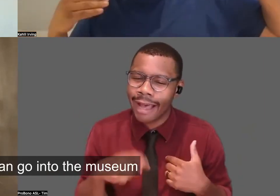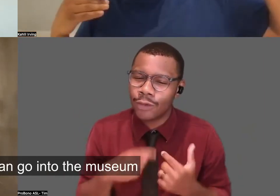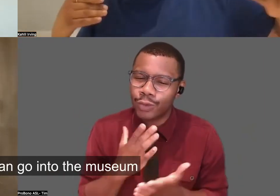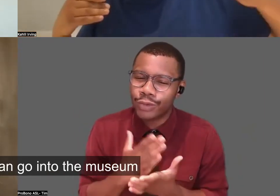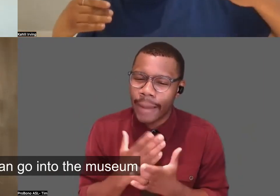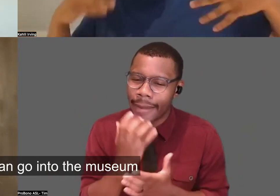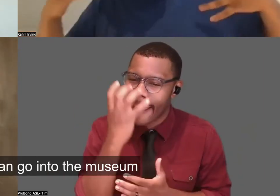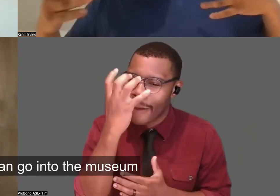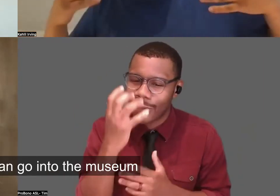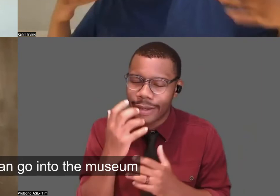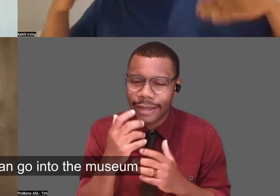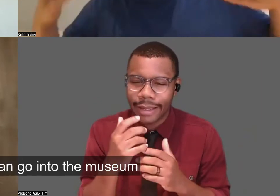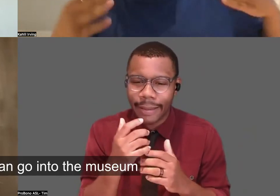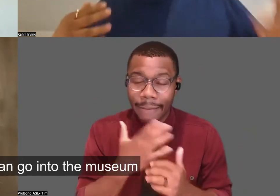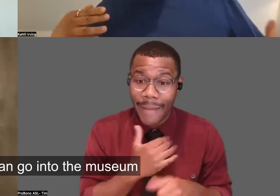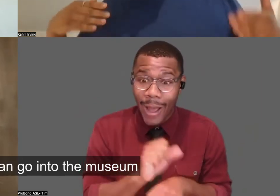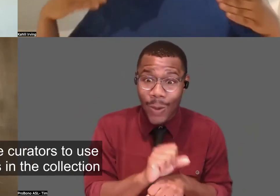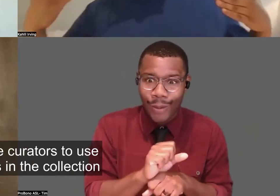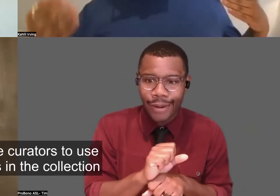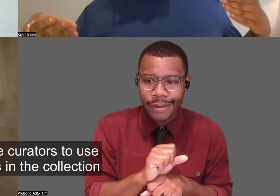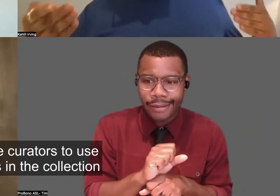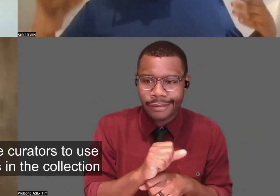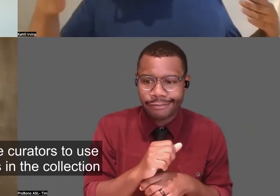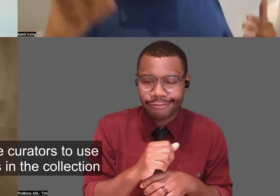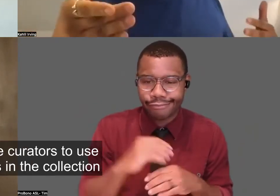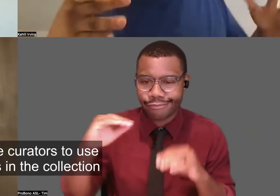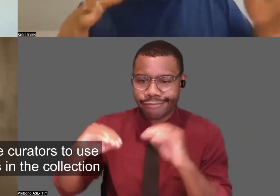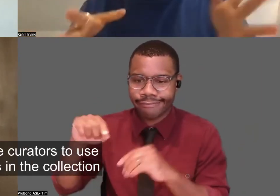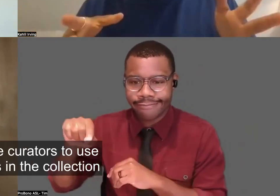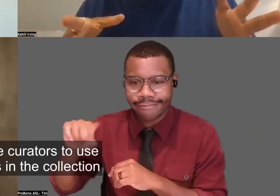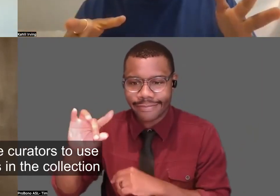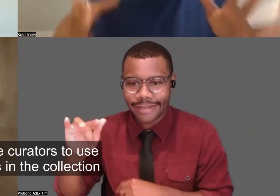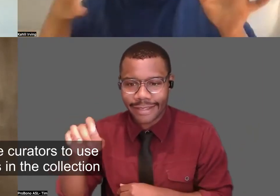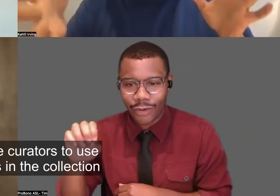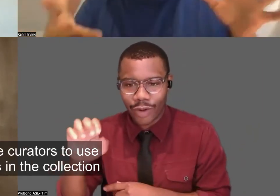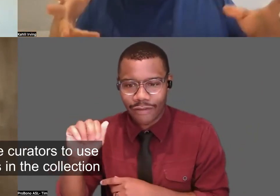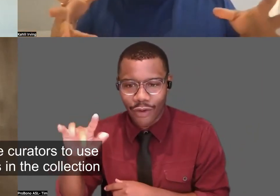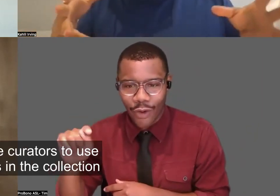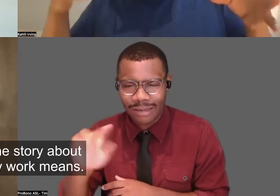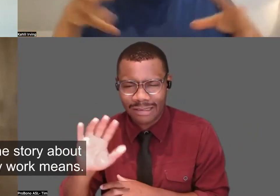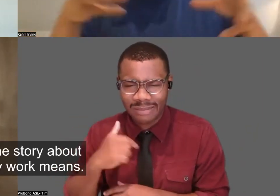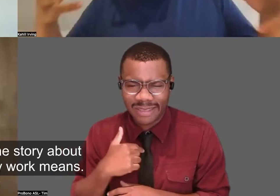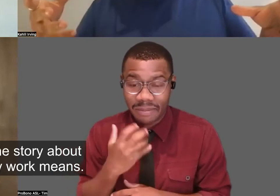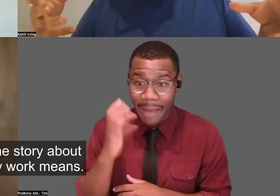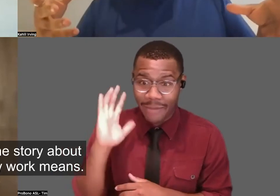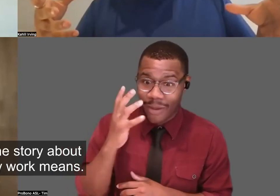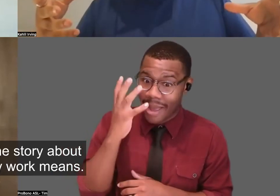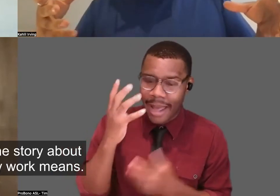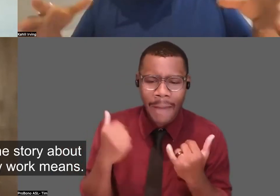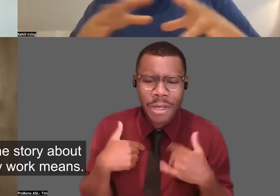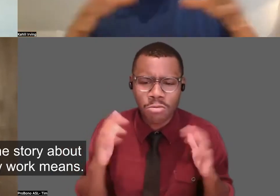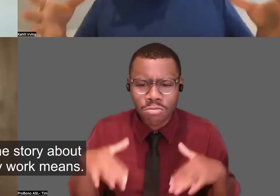collections, because then I can go into the museum and tell the curators to use the objects in the collection to tell the